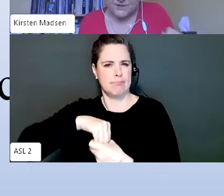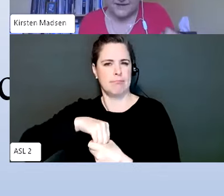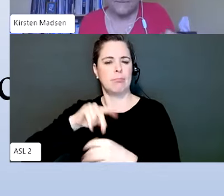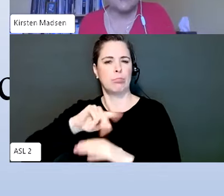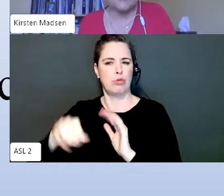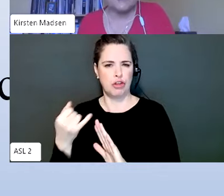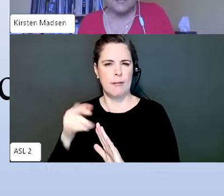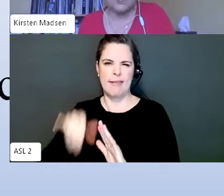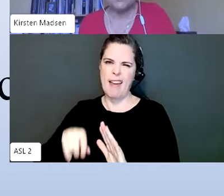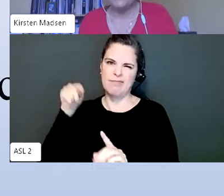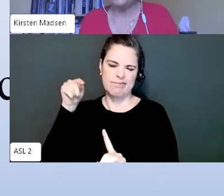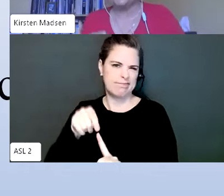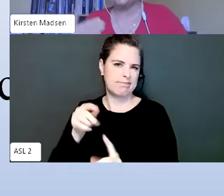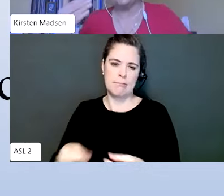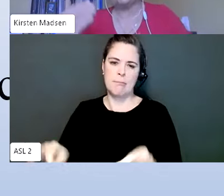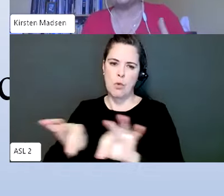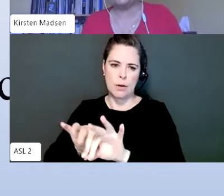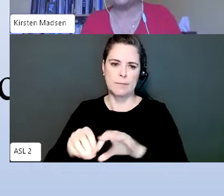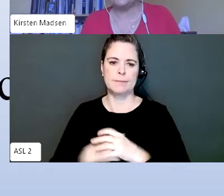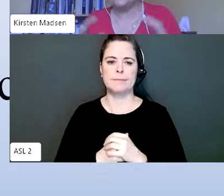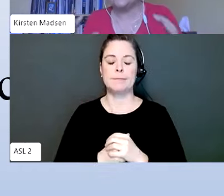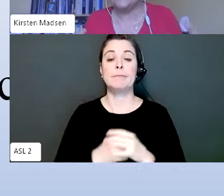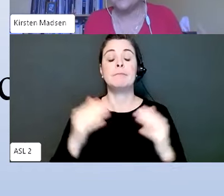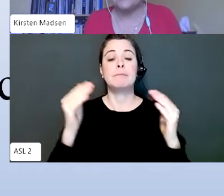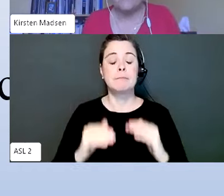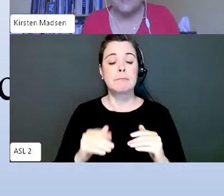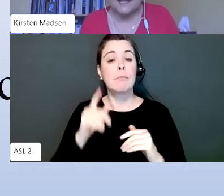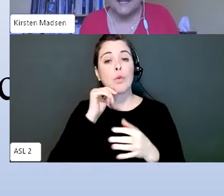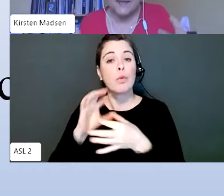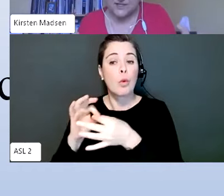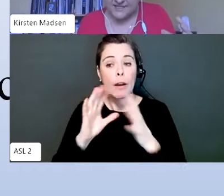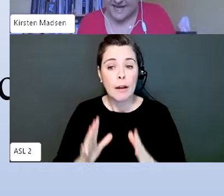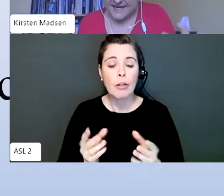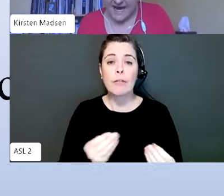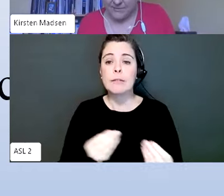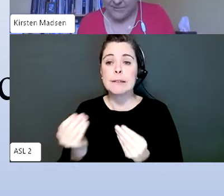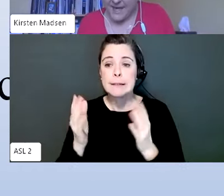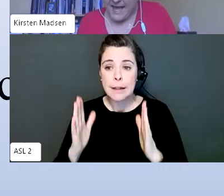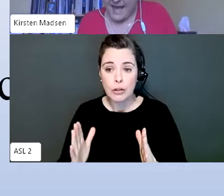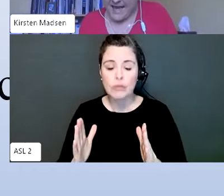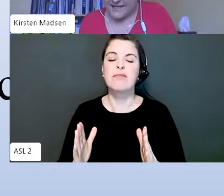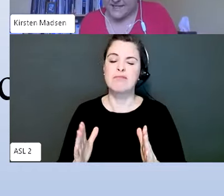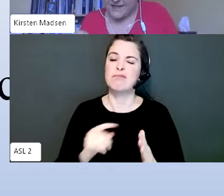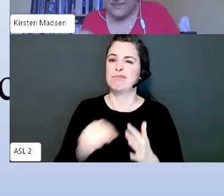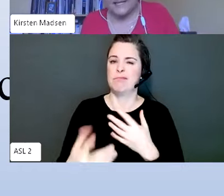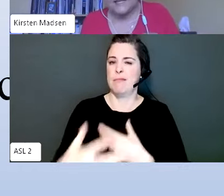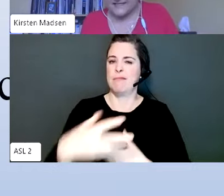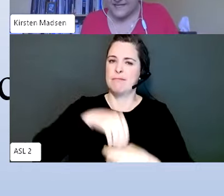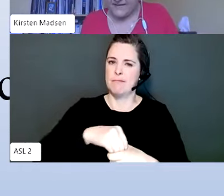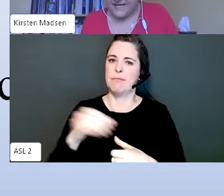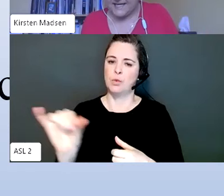Coordinators and facilitators. So in the toolkit, there's different activities that are set up, and